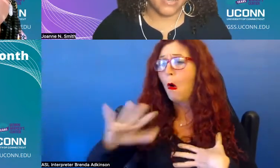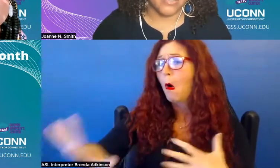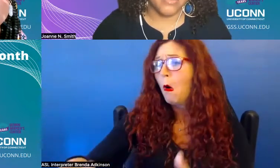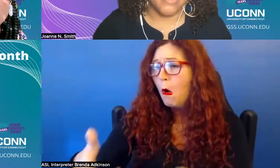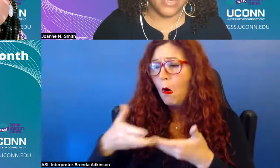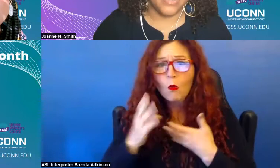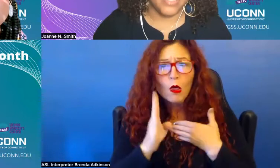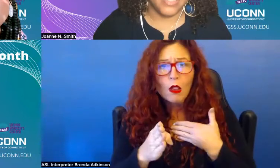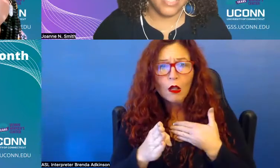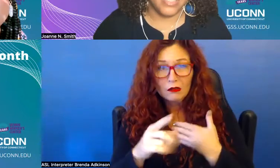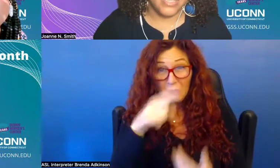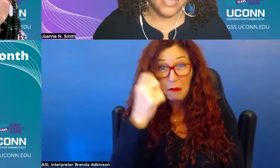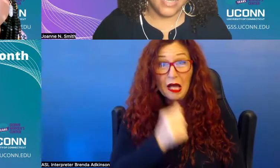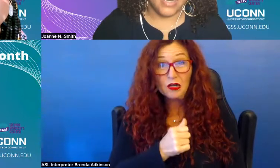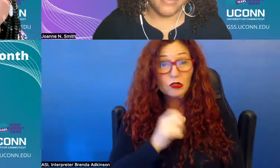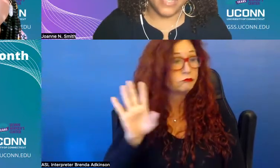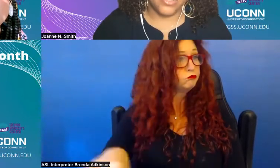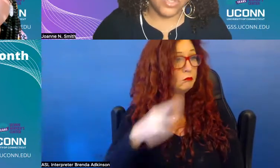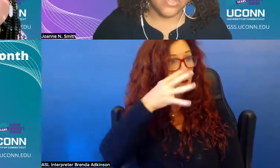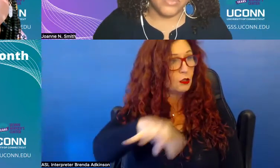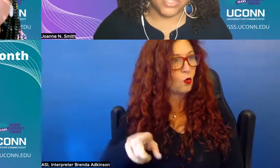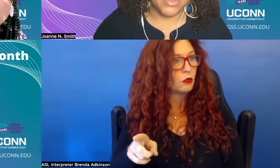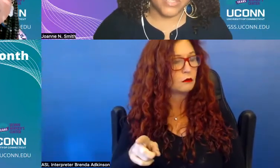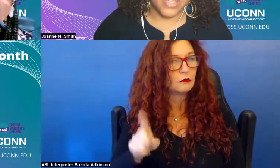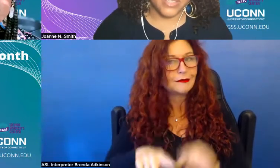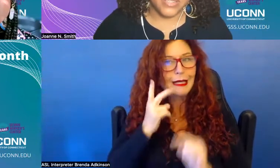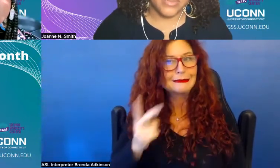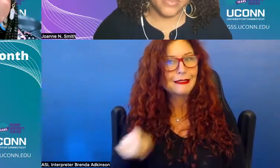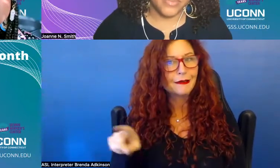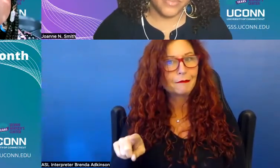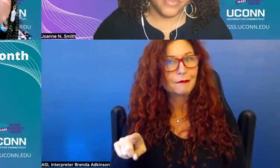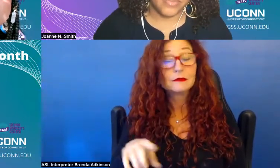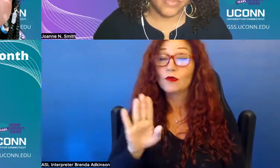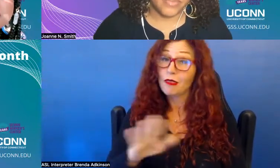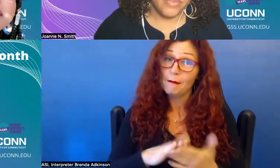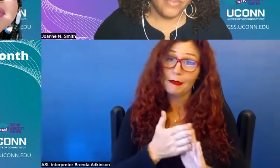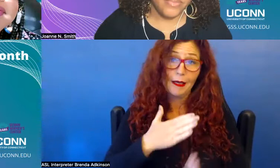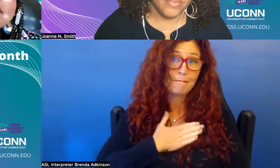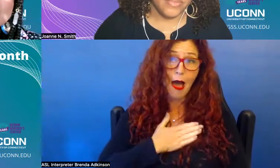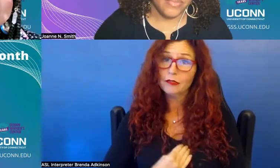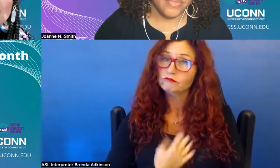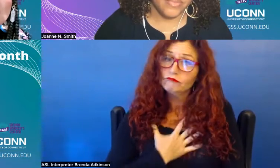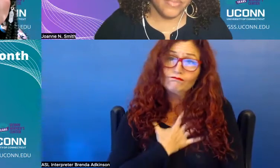Black girls to be valued and seen, and to interrupt gender-based violence.